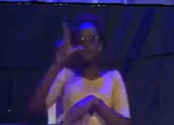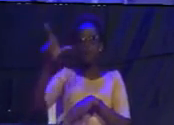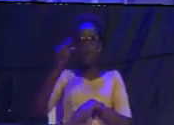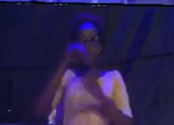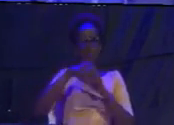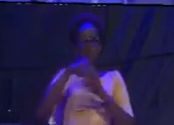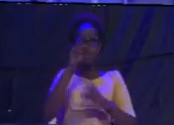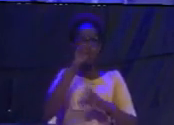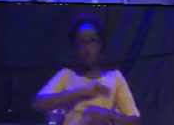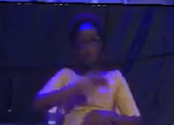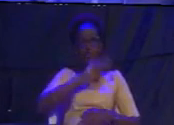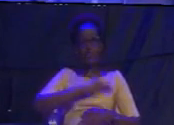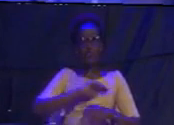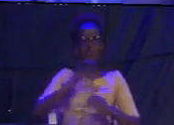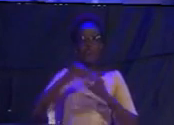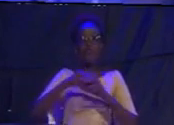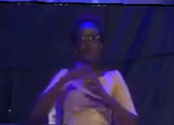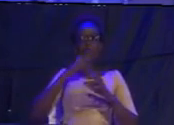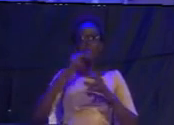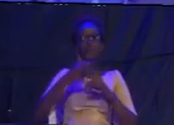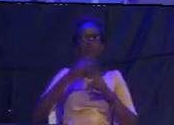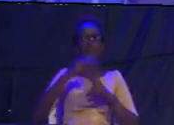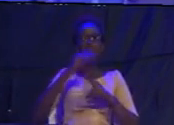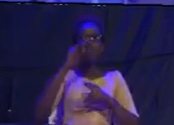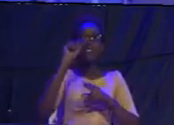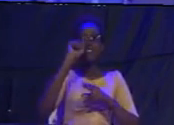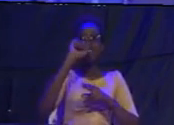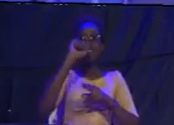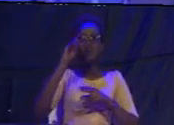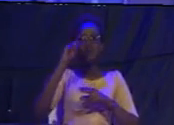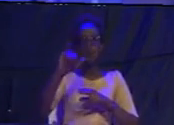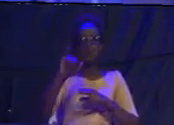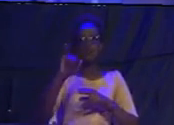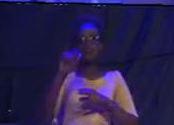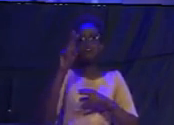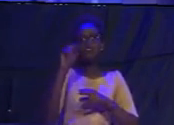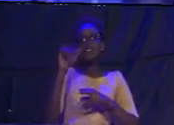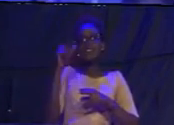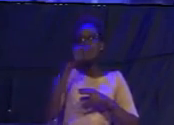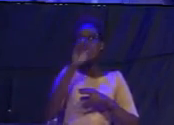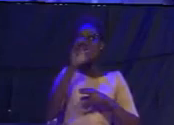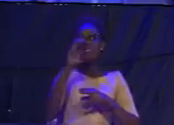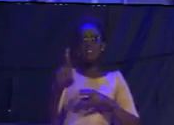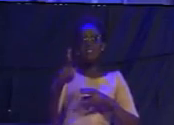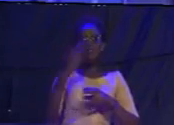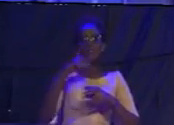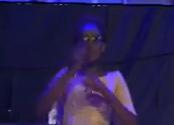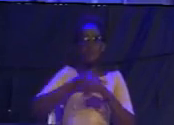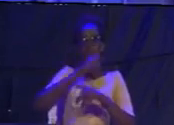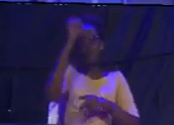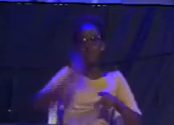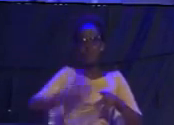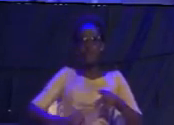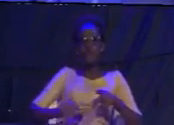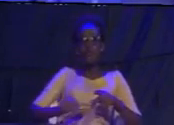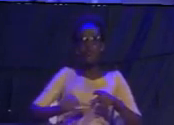sent Paul to missions? It was Simon the Niger. He was an African